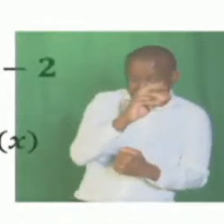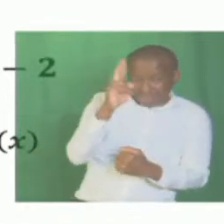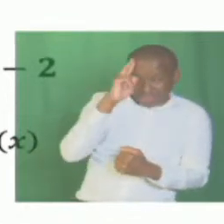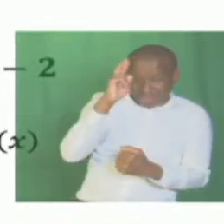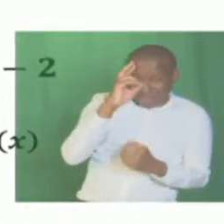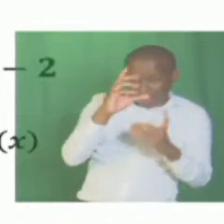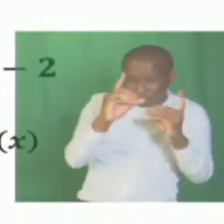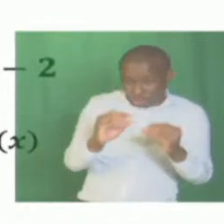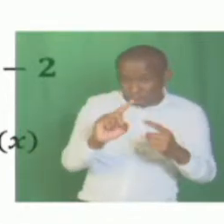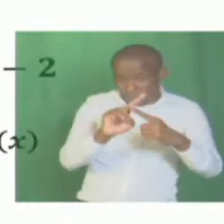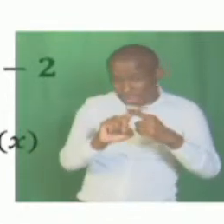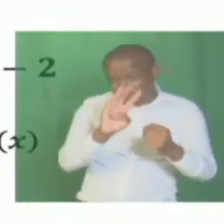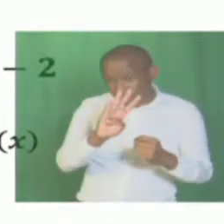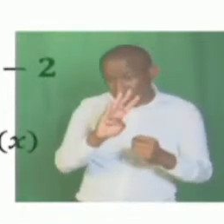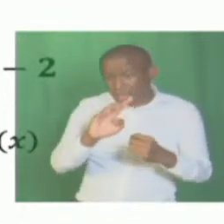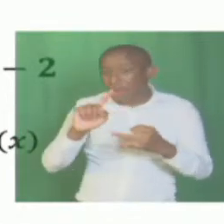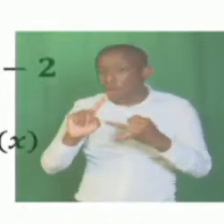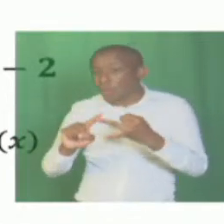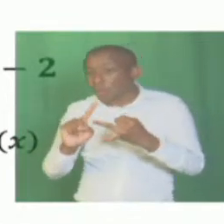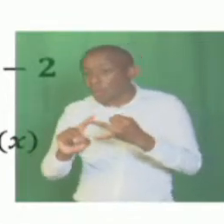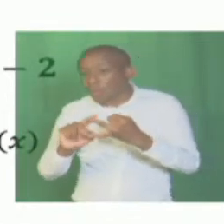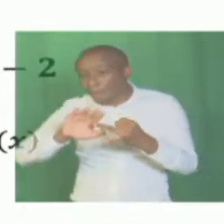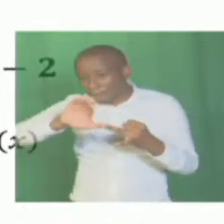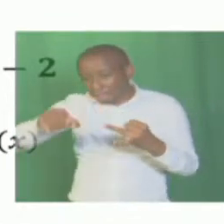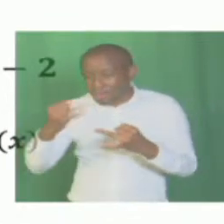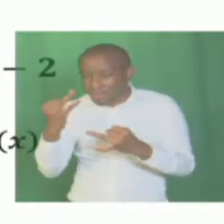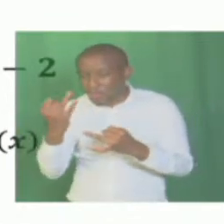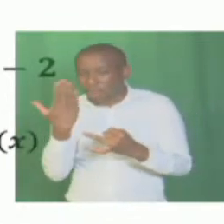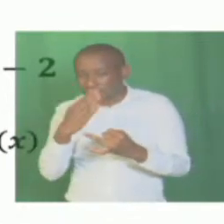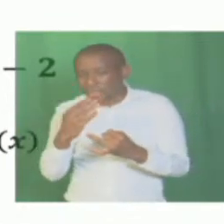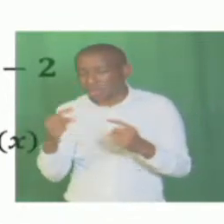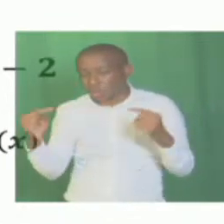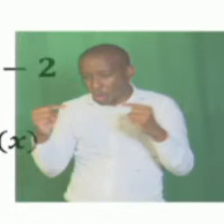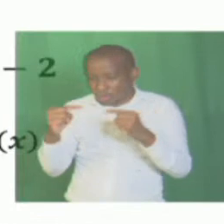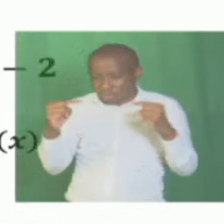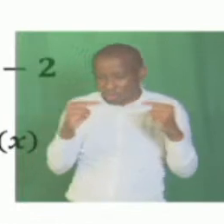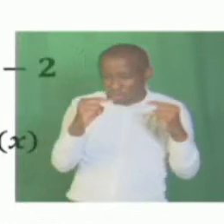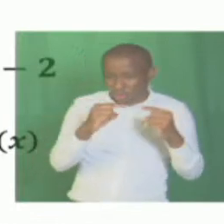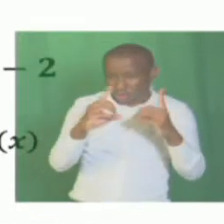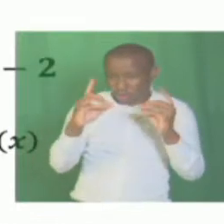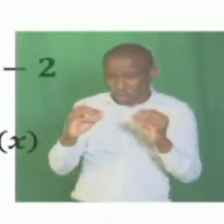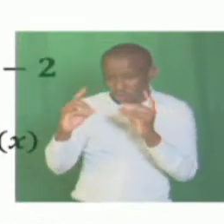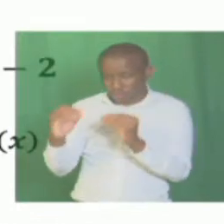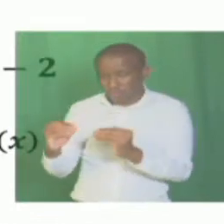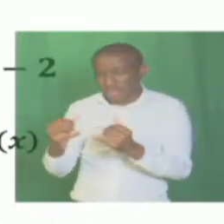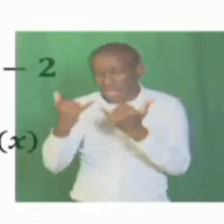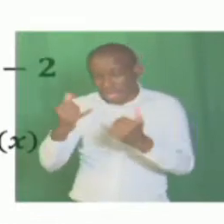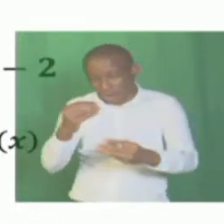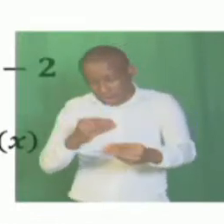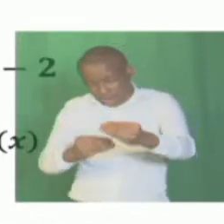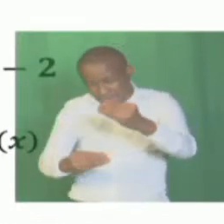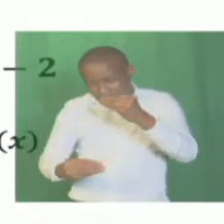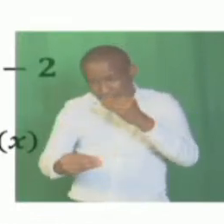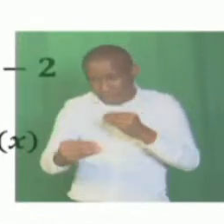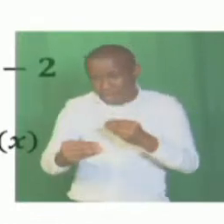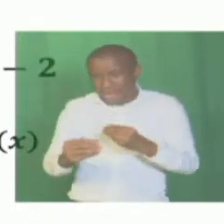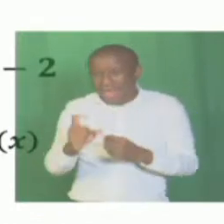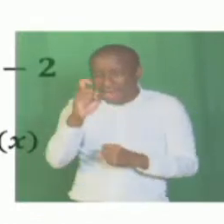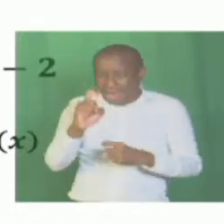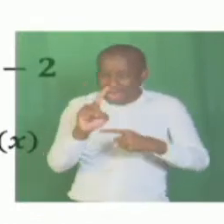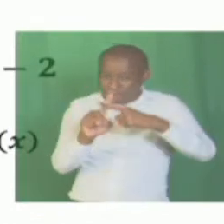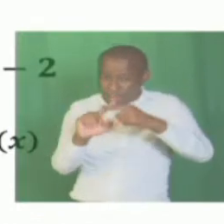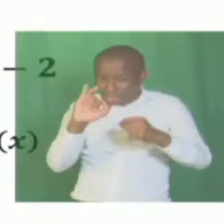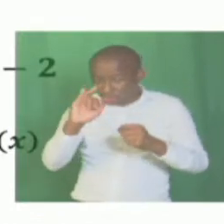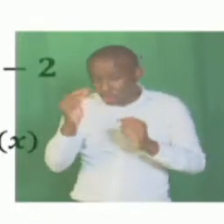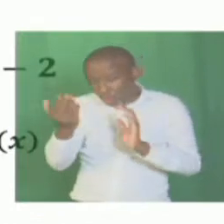have done its opposite. The second step was this one. We have done its opposite. So now we have our inverse. It is x plus 2